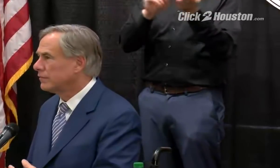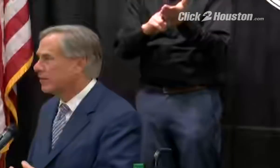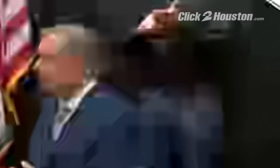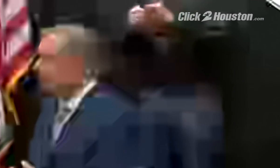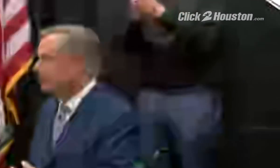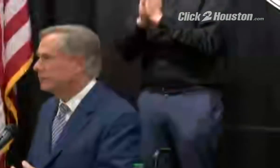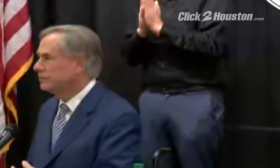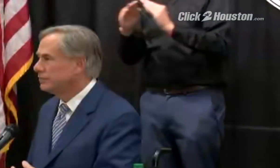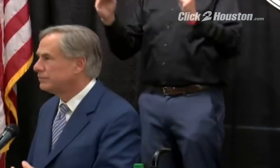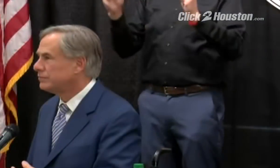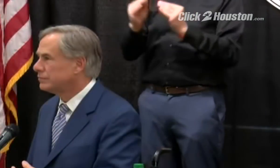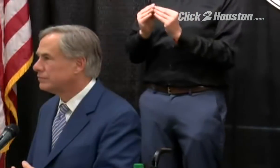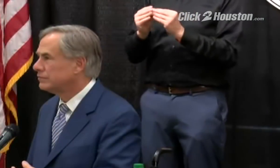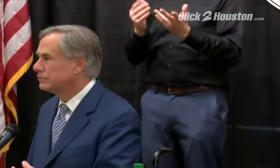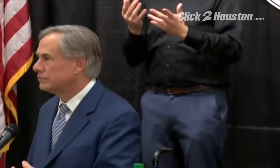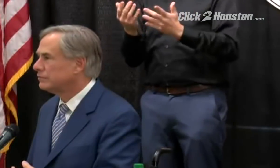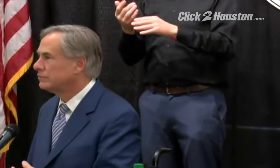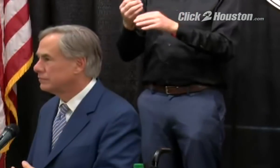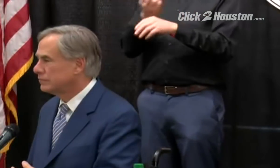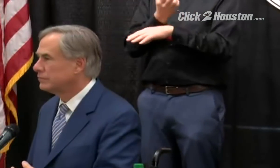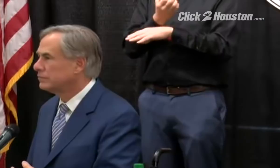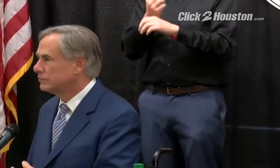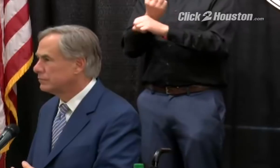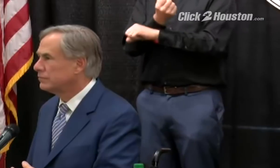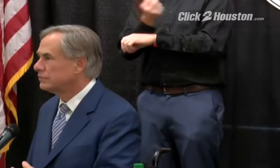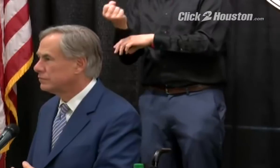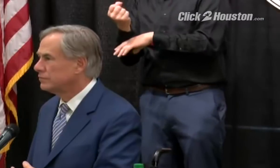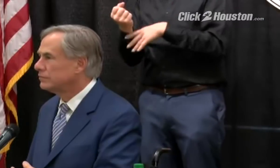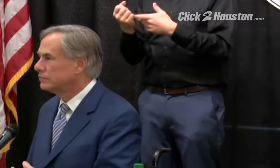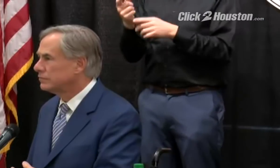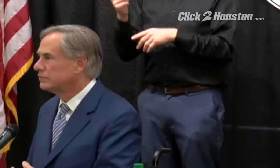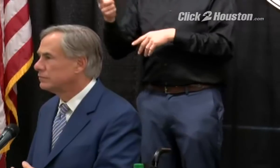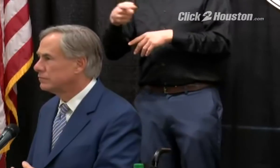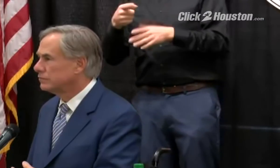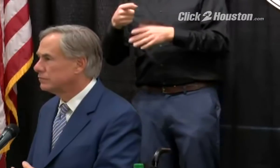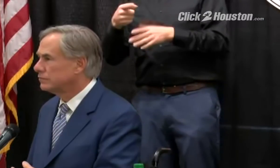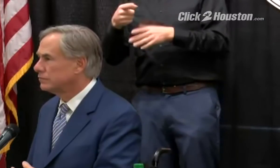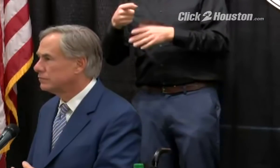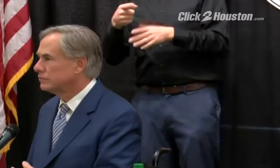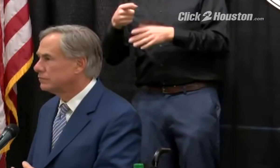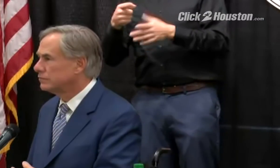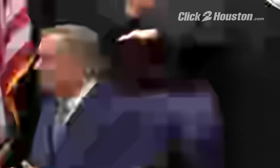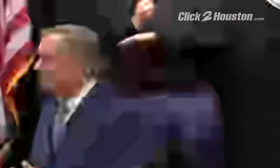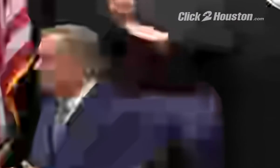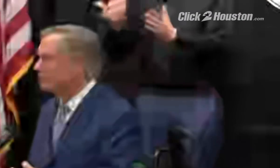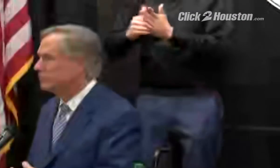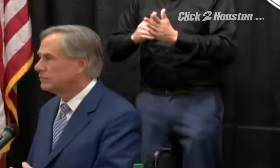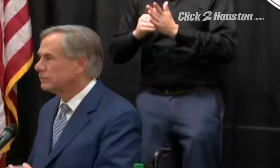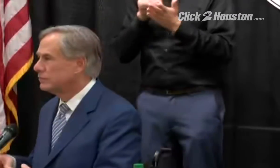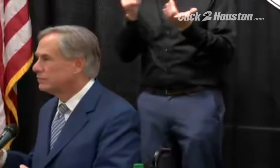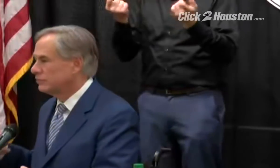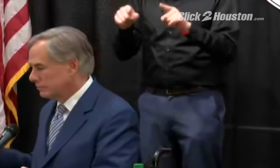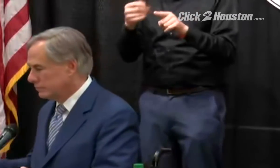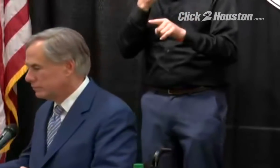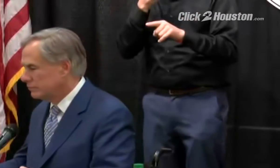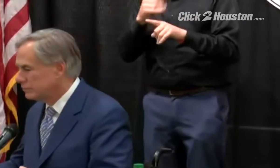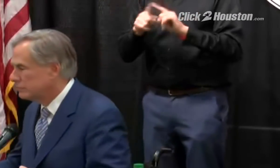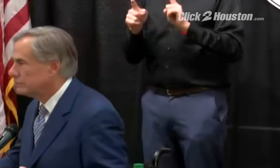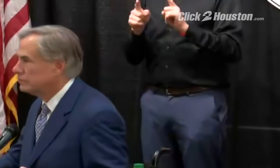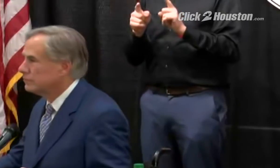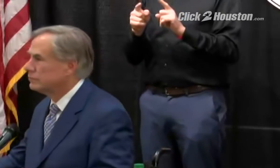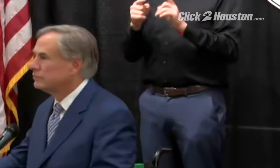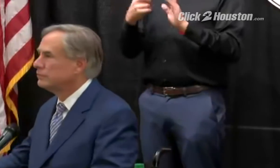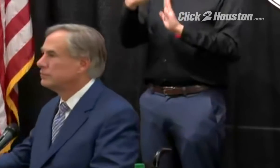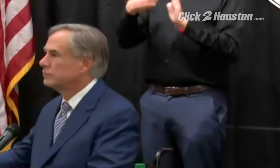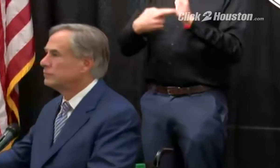well. But you said that another shutdown is not coming, and the protocols in place from the state work when they're